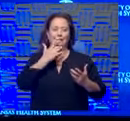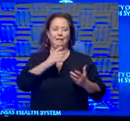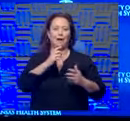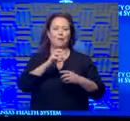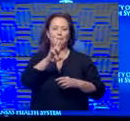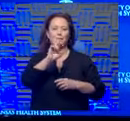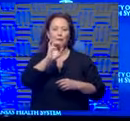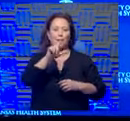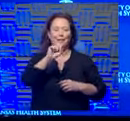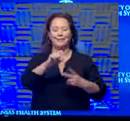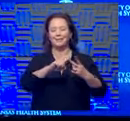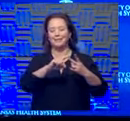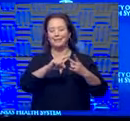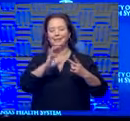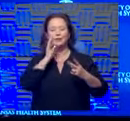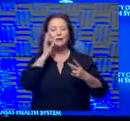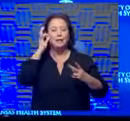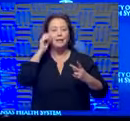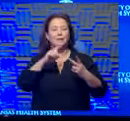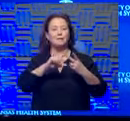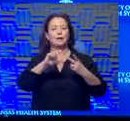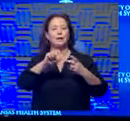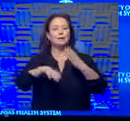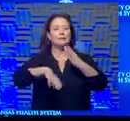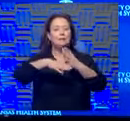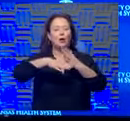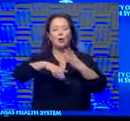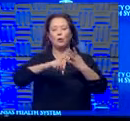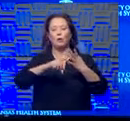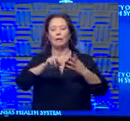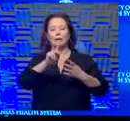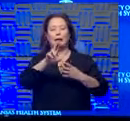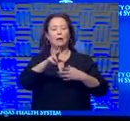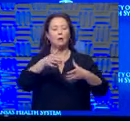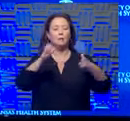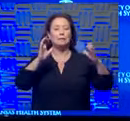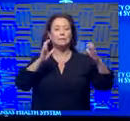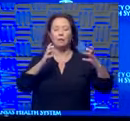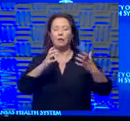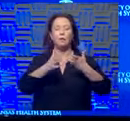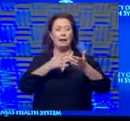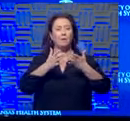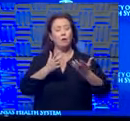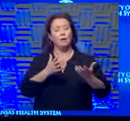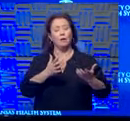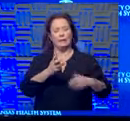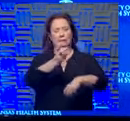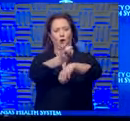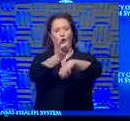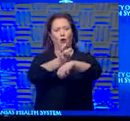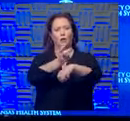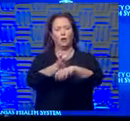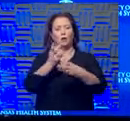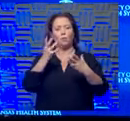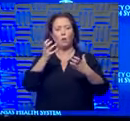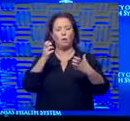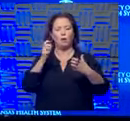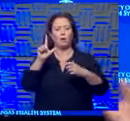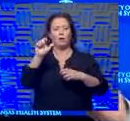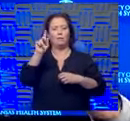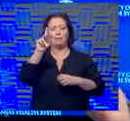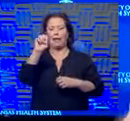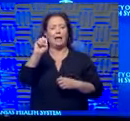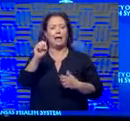and Chiefs or Sporting or KU basketball or what have you. Those are hard things. We want to be able to go down to the lake